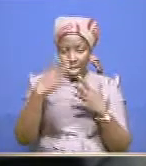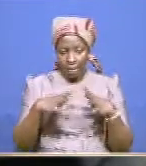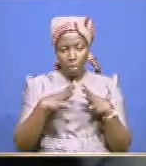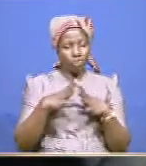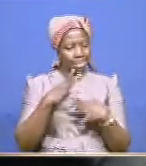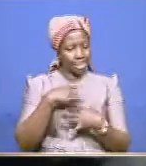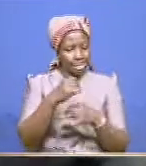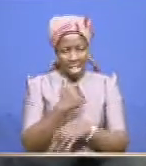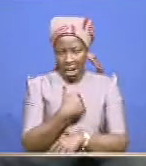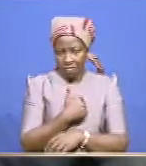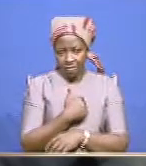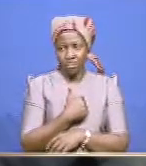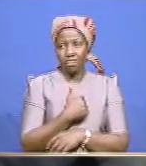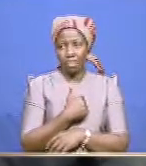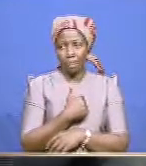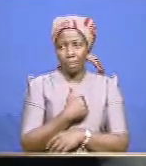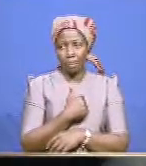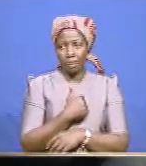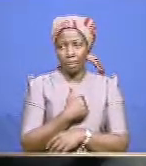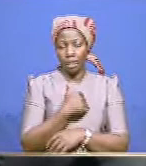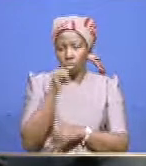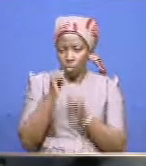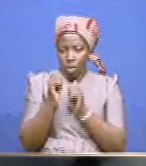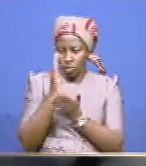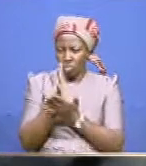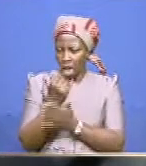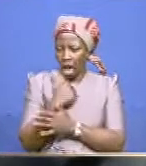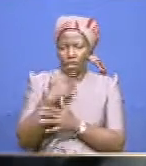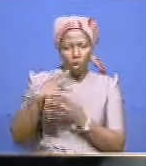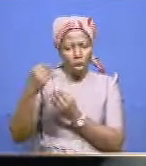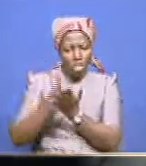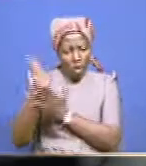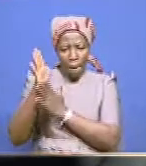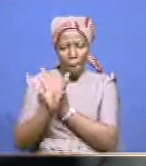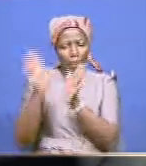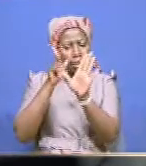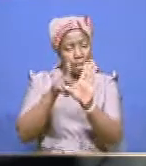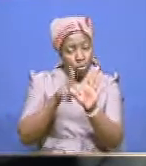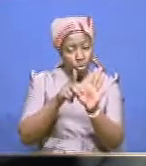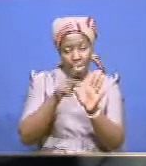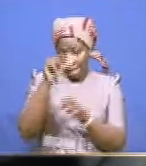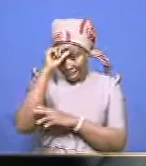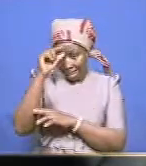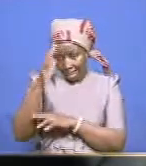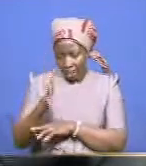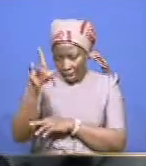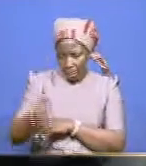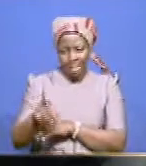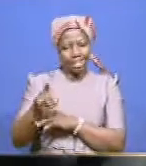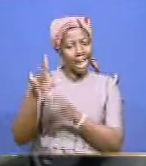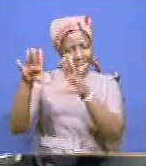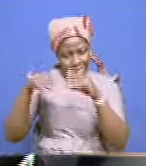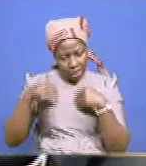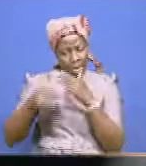in, subject to a public participation. And therefore the governor has an obligation to honor after public participation. And therefore the